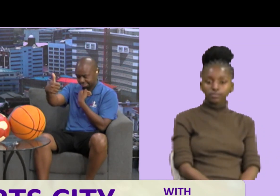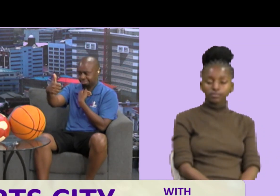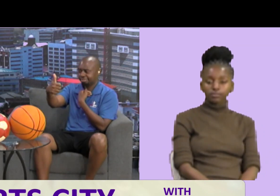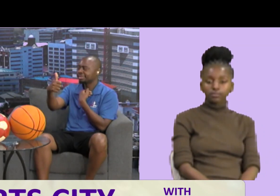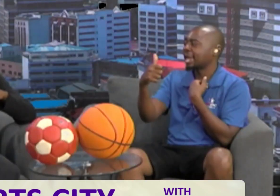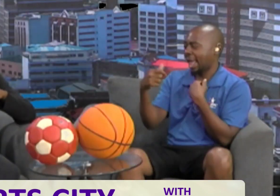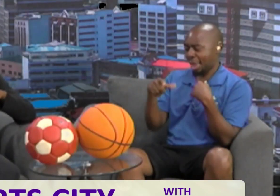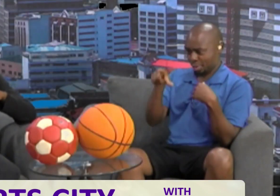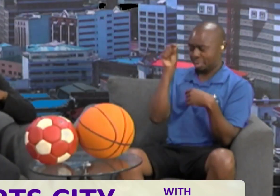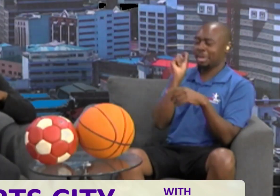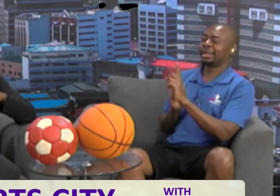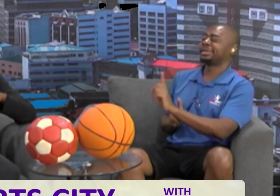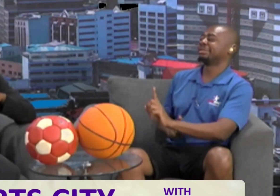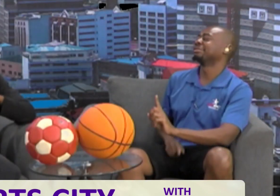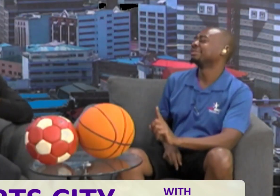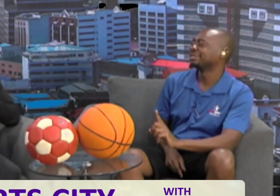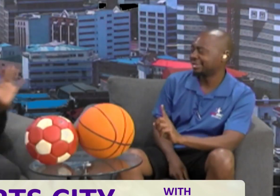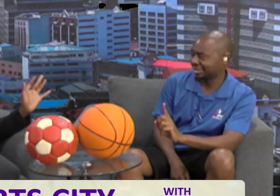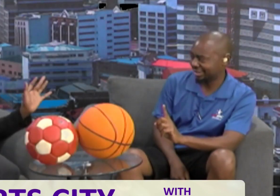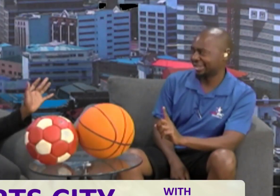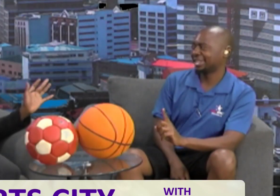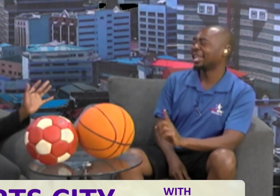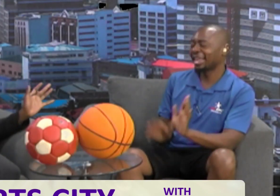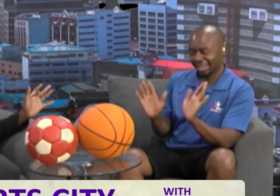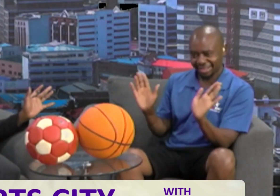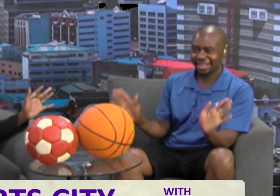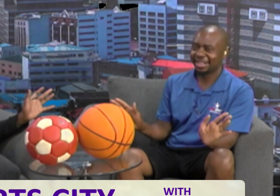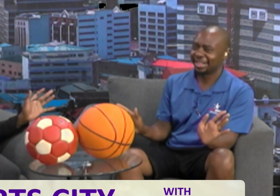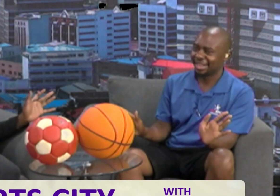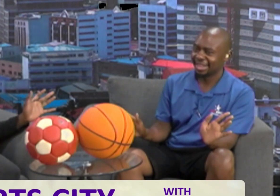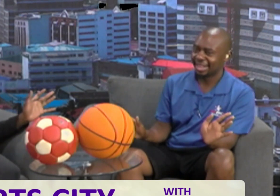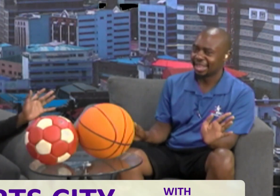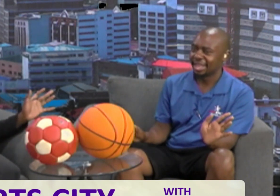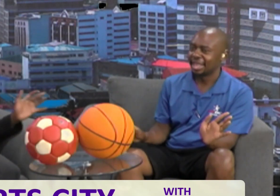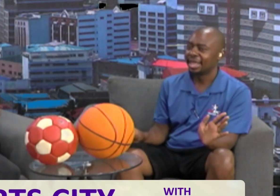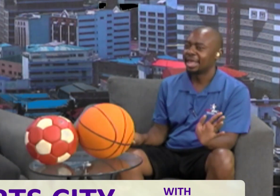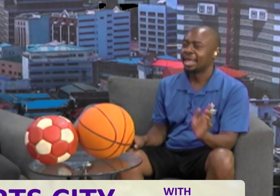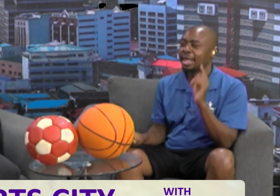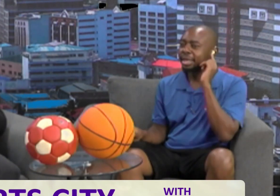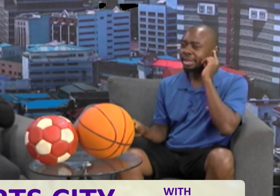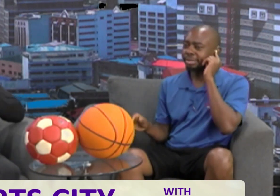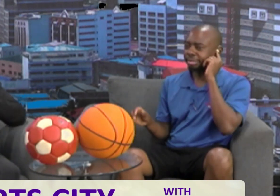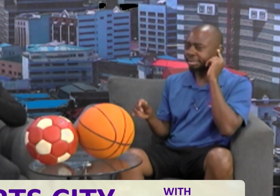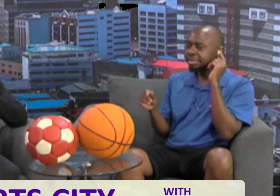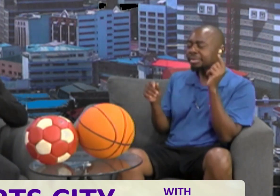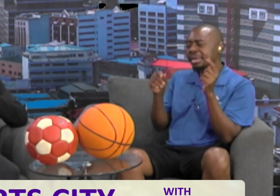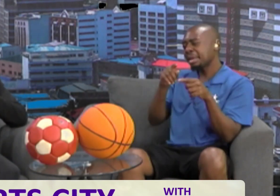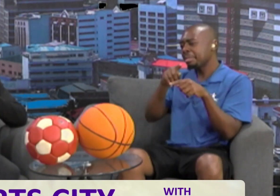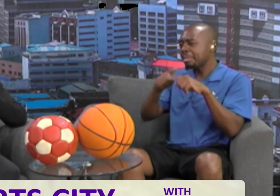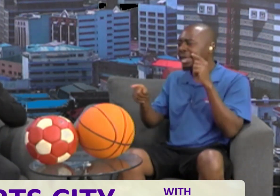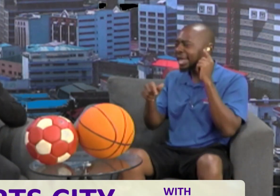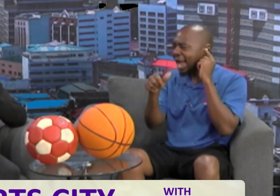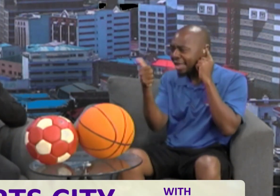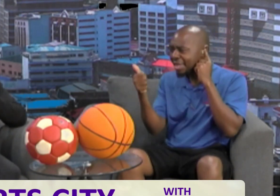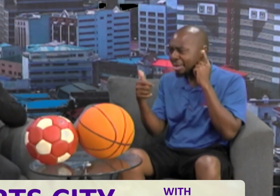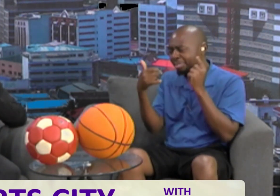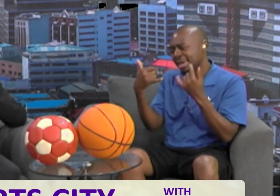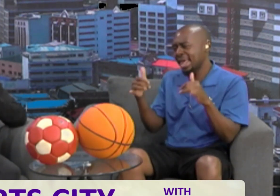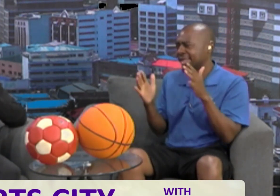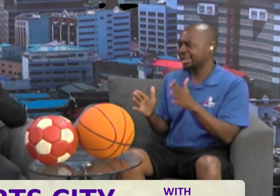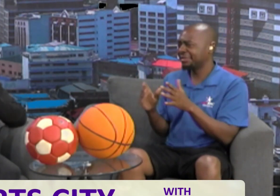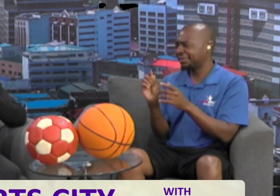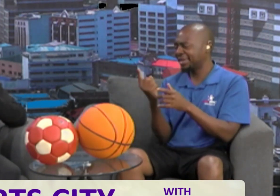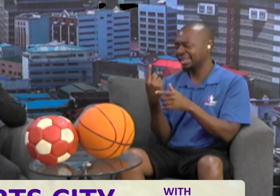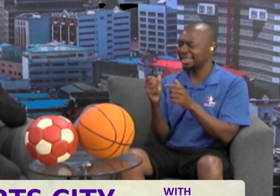Liverpool goalkeeper, Edison, I'd pick him. Back 4. My goalkeeper. All right. But